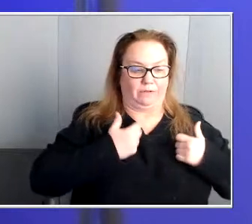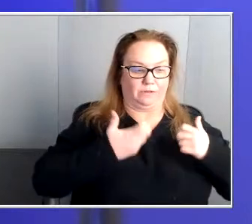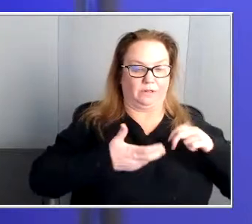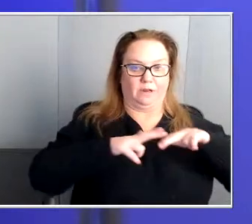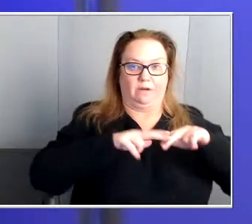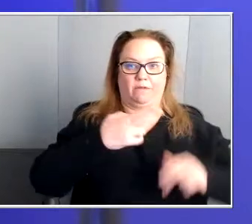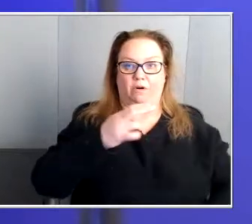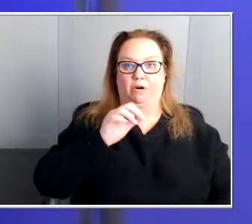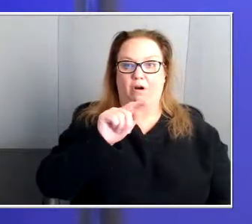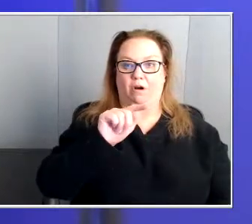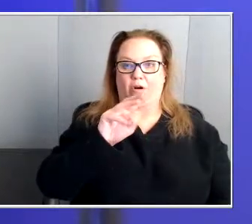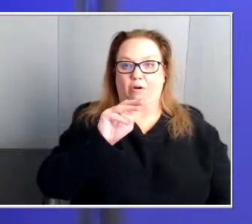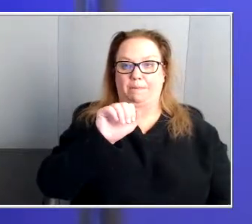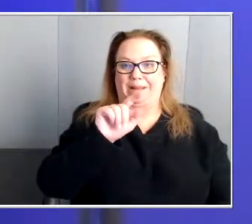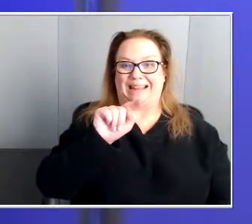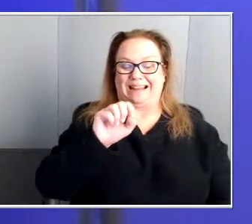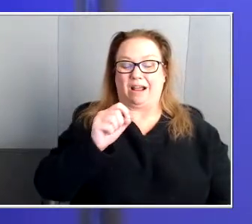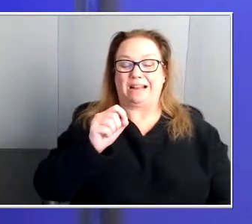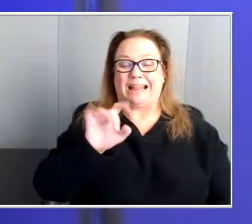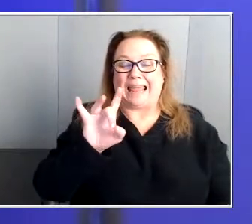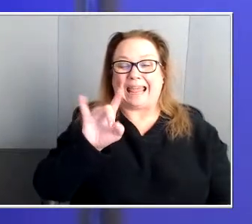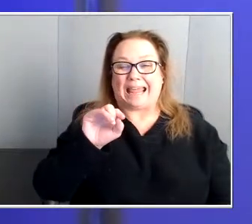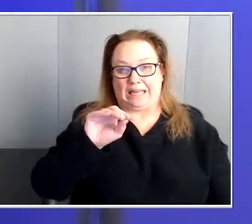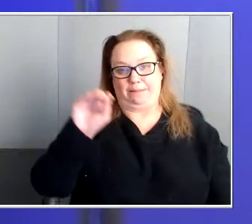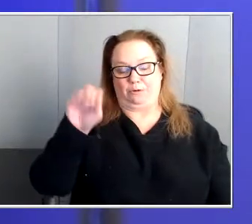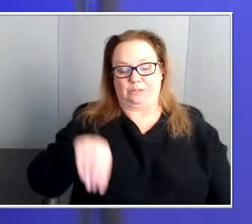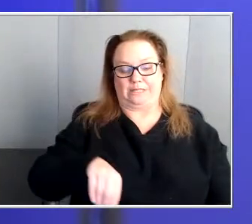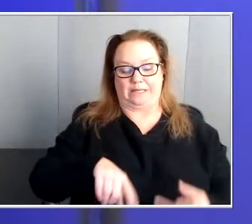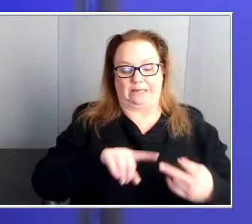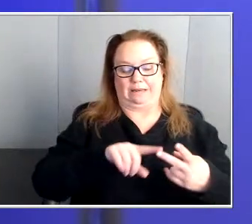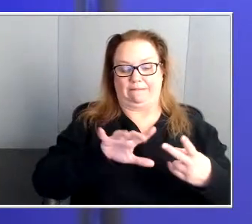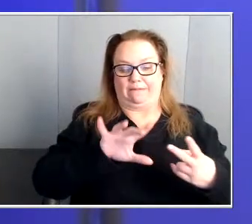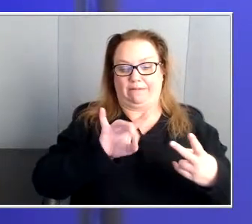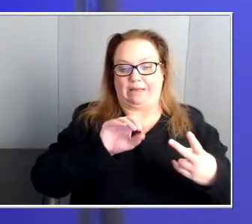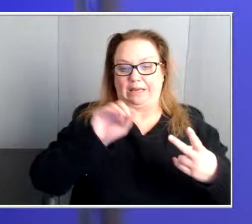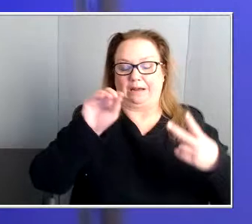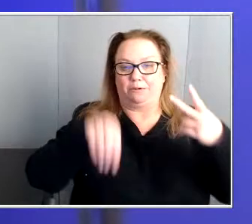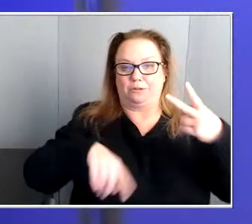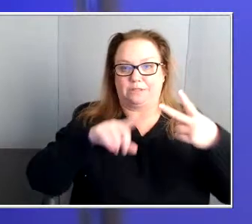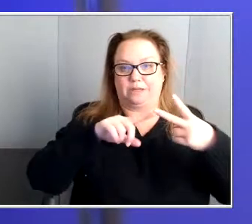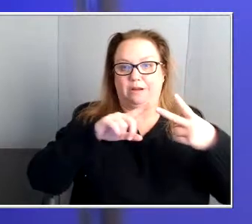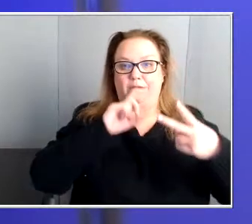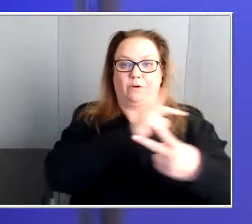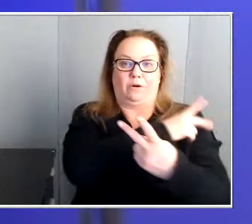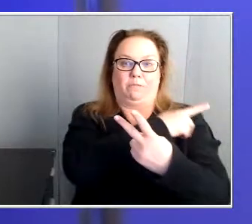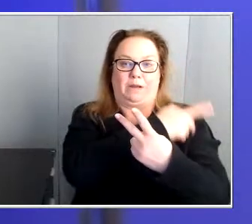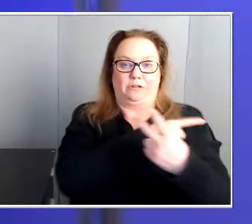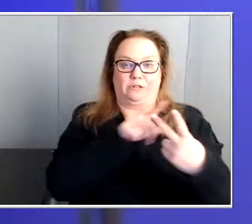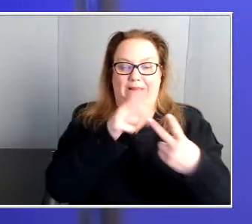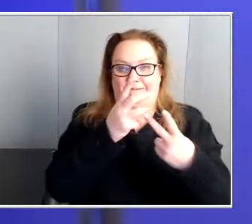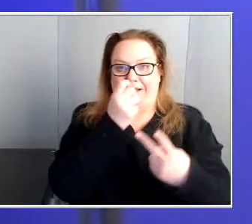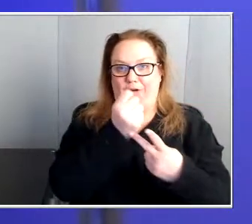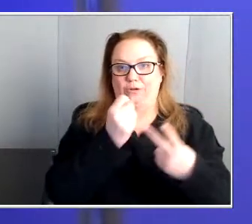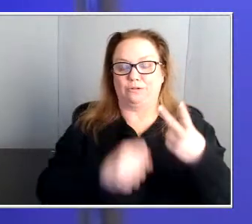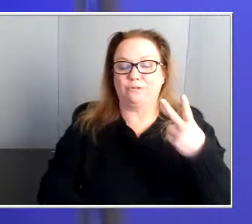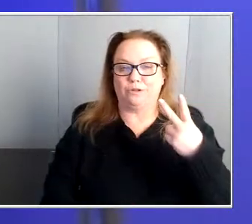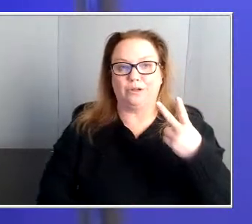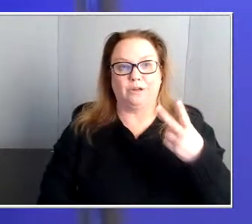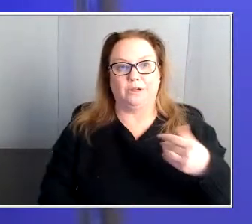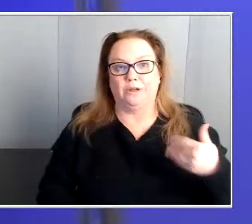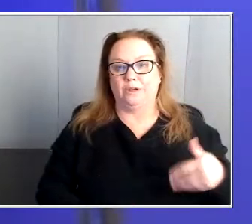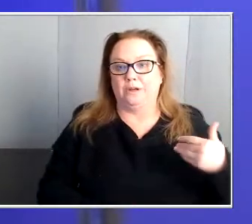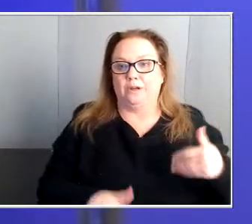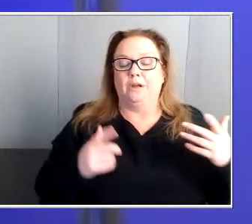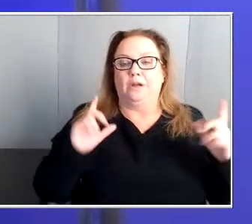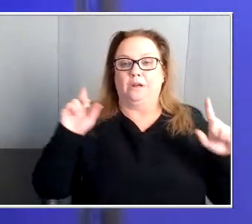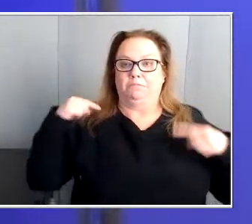of almost 80% and 58% survival for patients at 5 years. It is